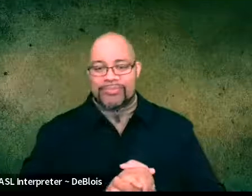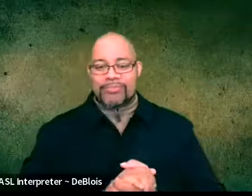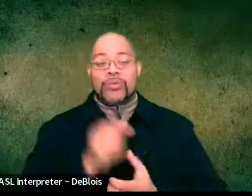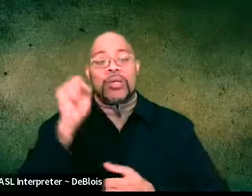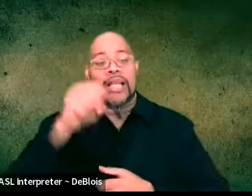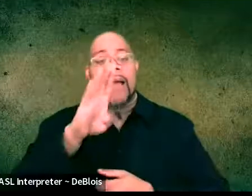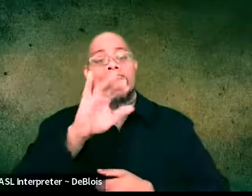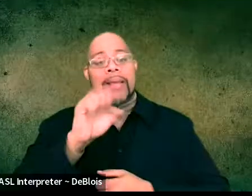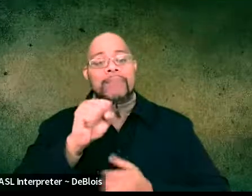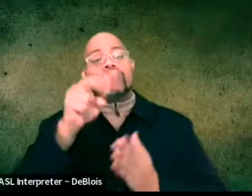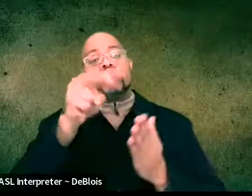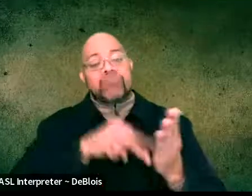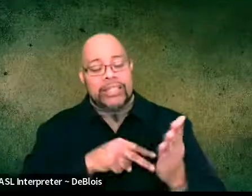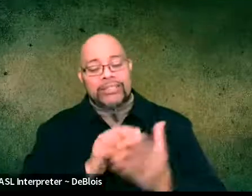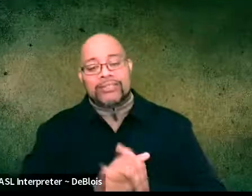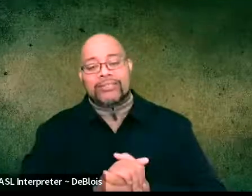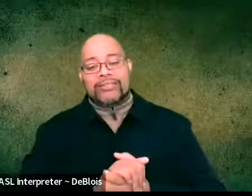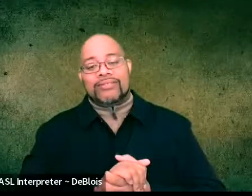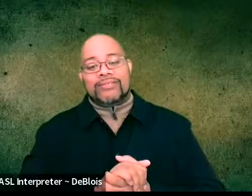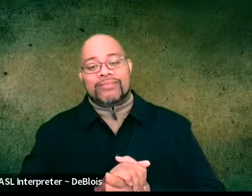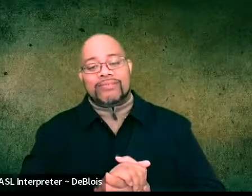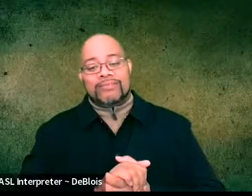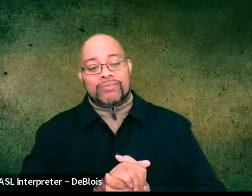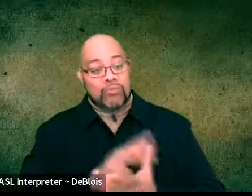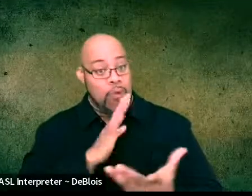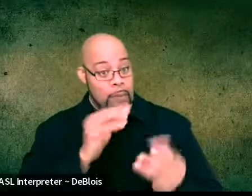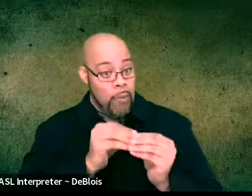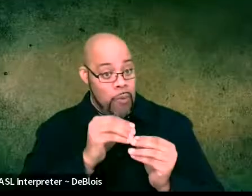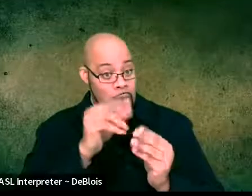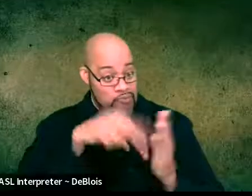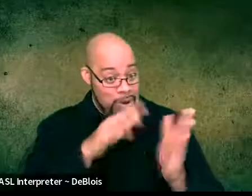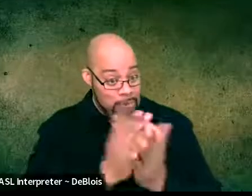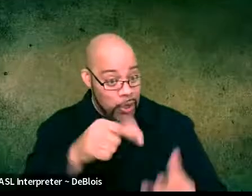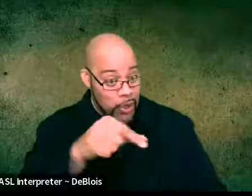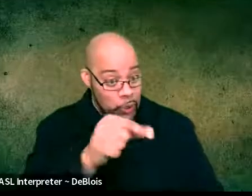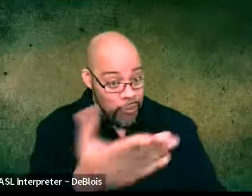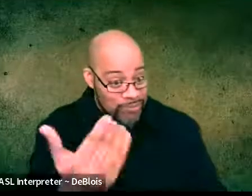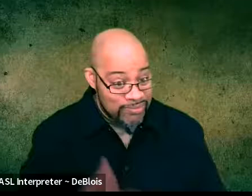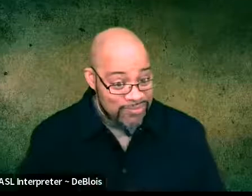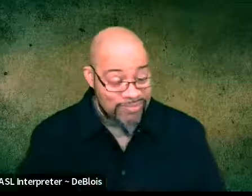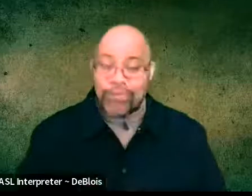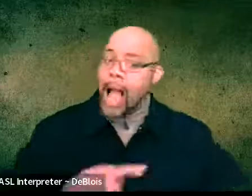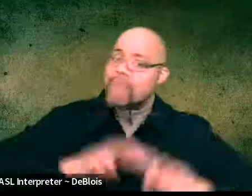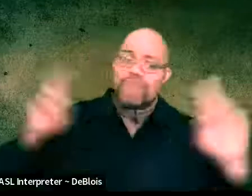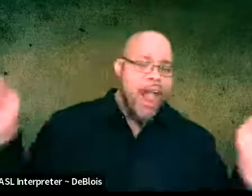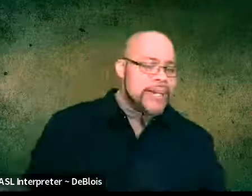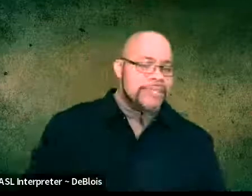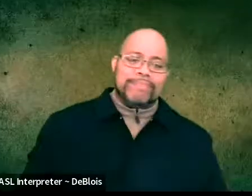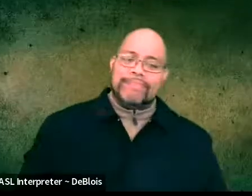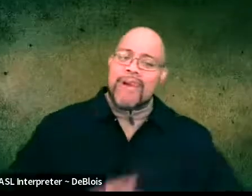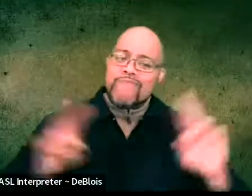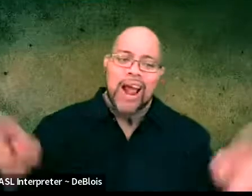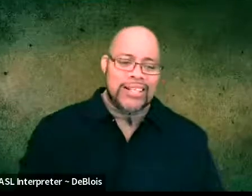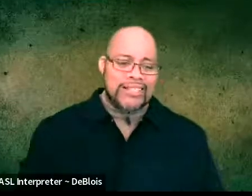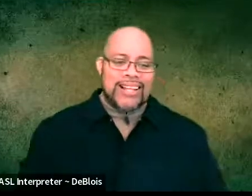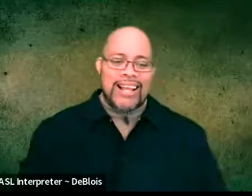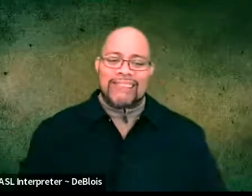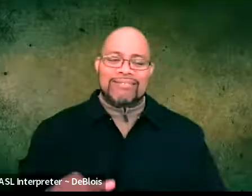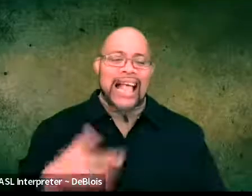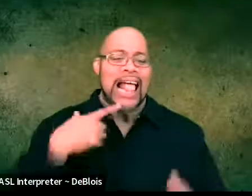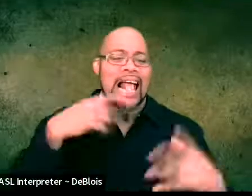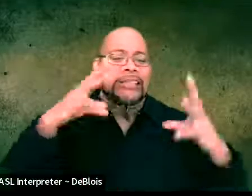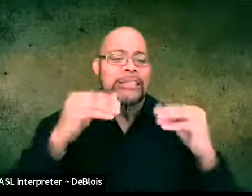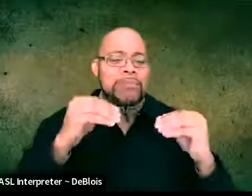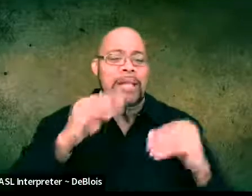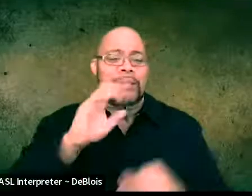yeah, Bims Reads. You excited about Bims Reads, Q? You want to read some books? I'm ready. You know, like SpongeBob say, I'm